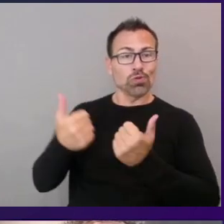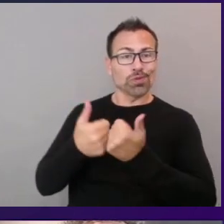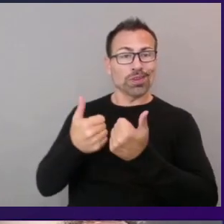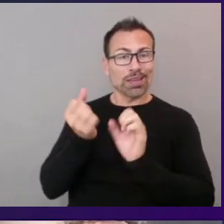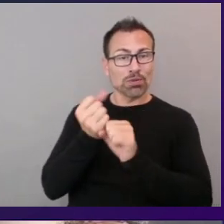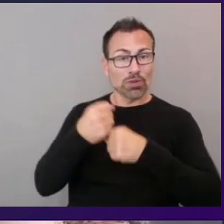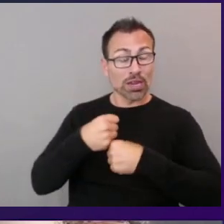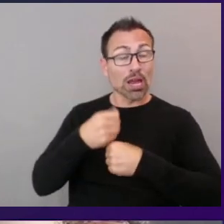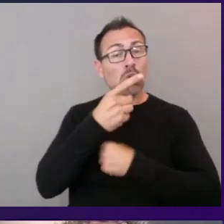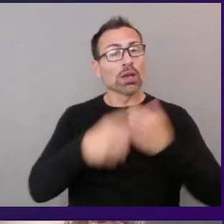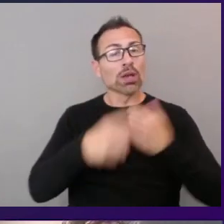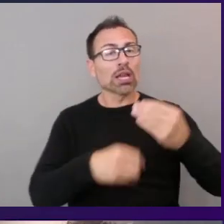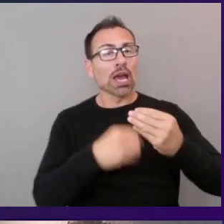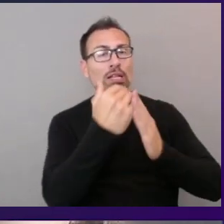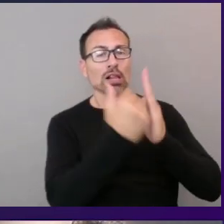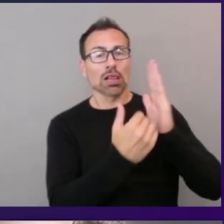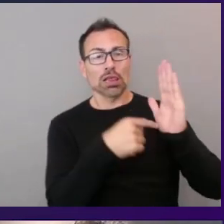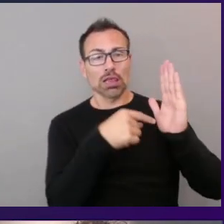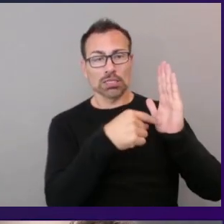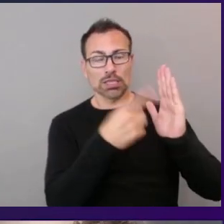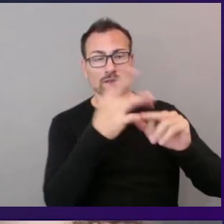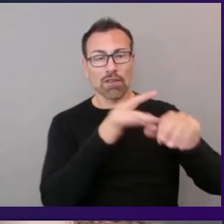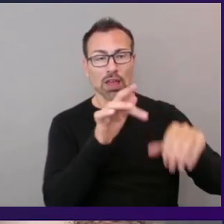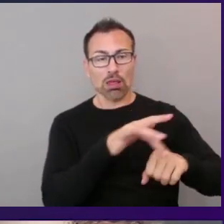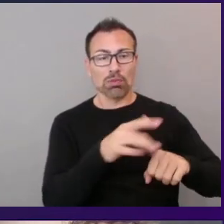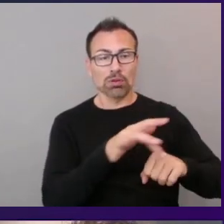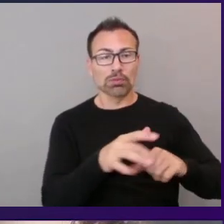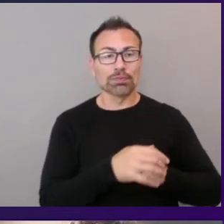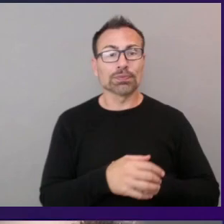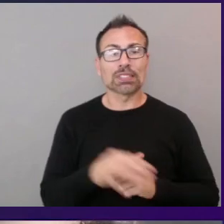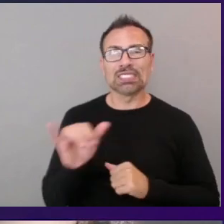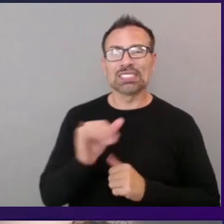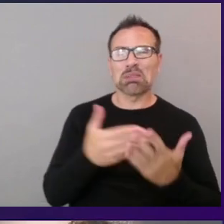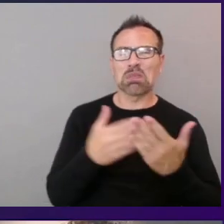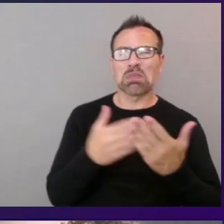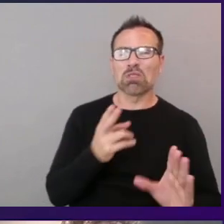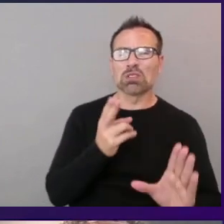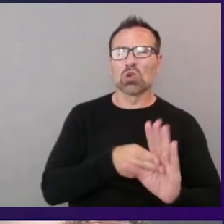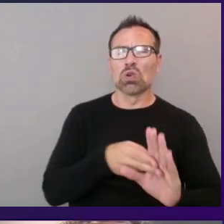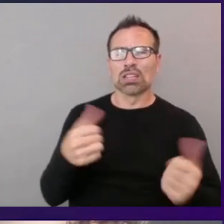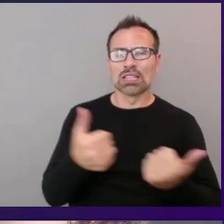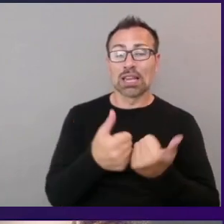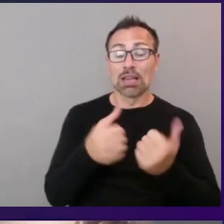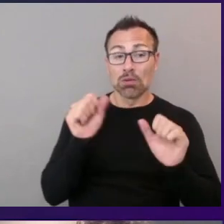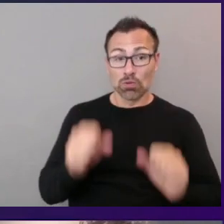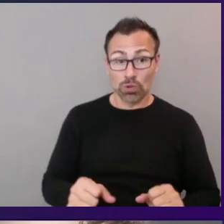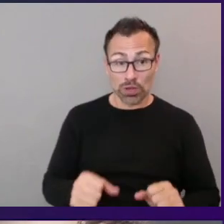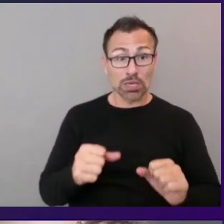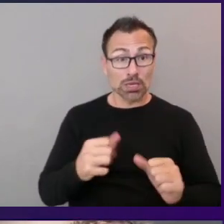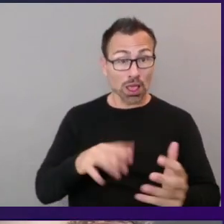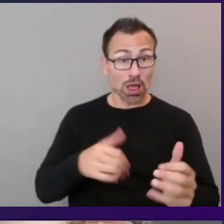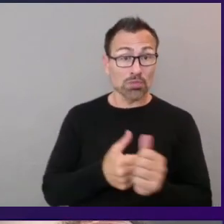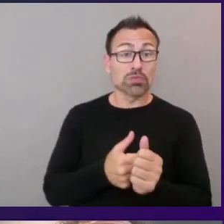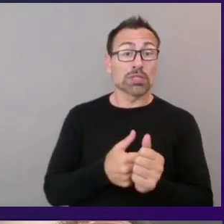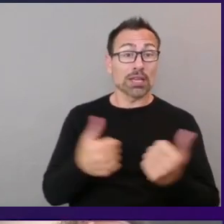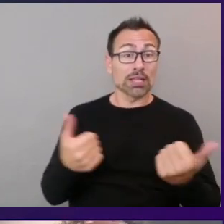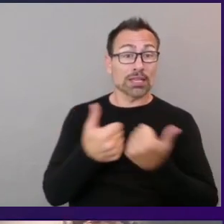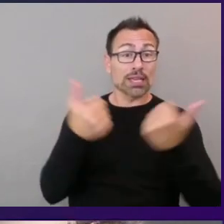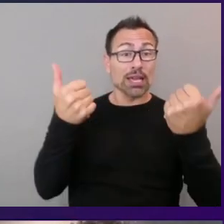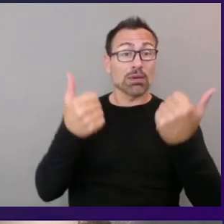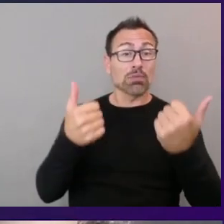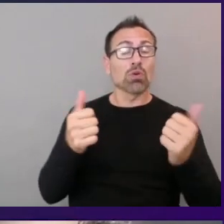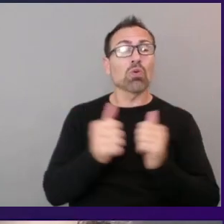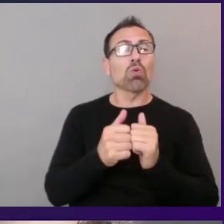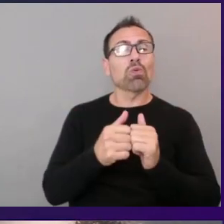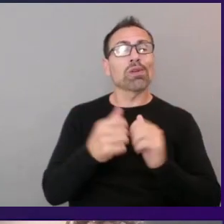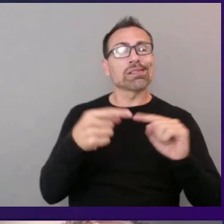list of available games. Same thing for joining a game. We will update the game with the opponent ID that joined the game,